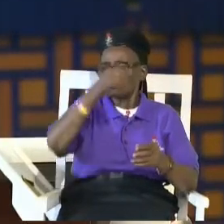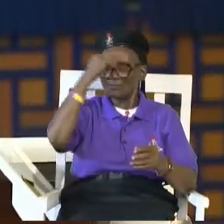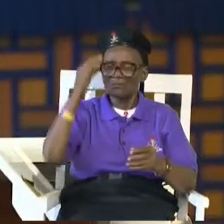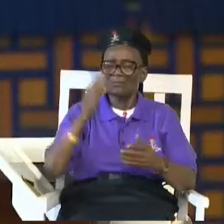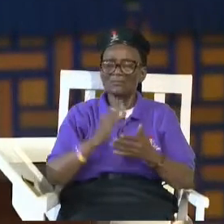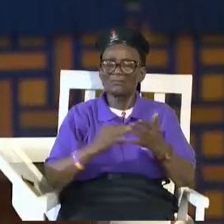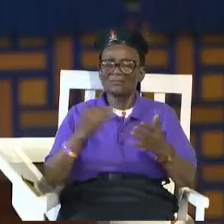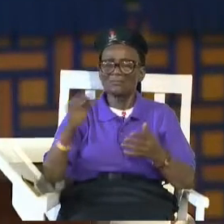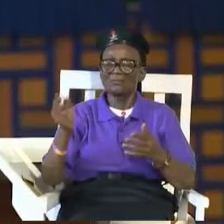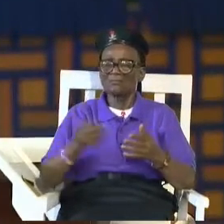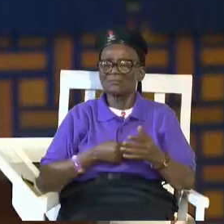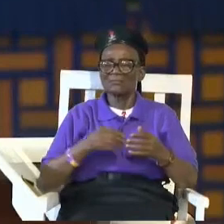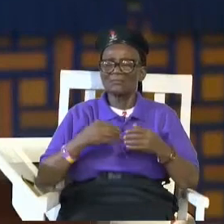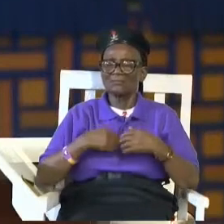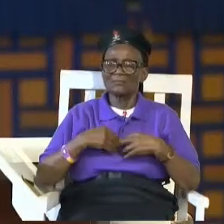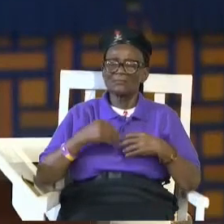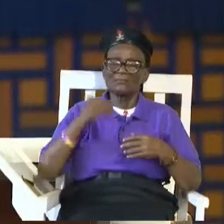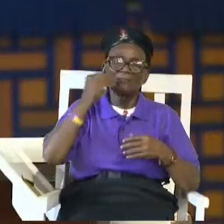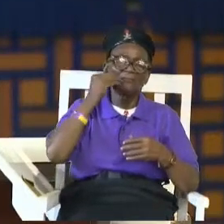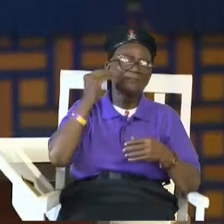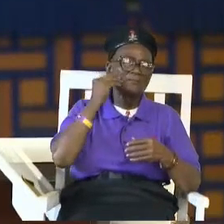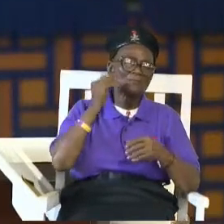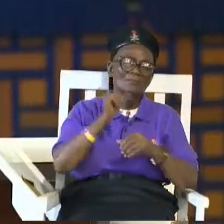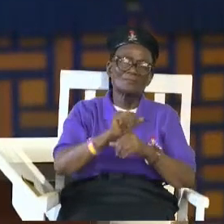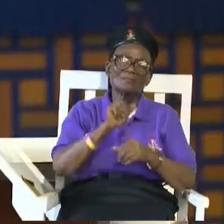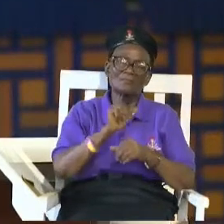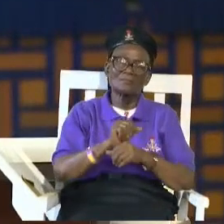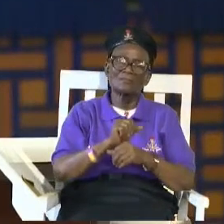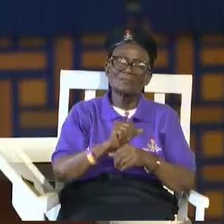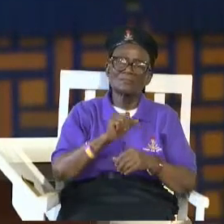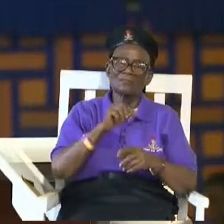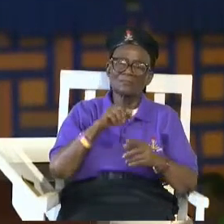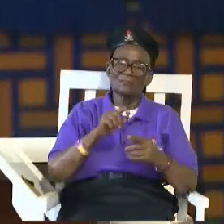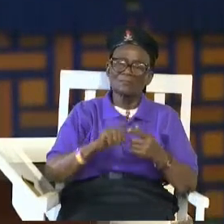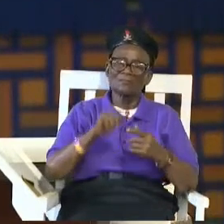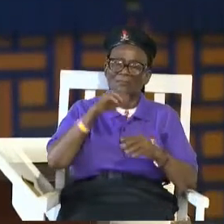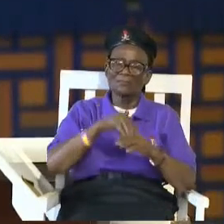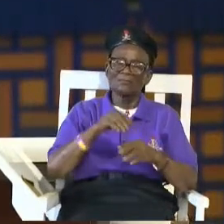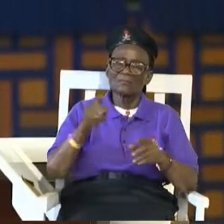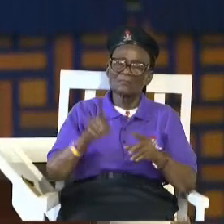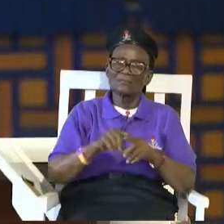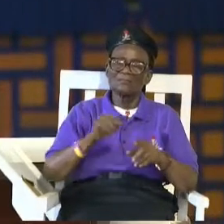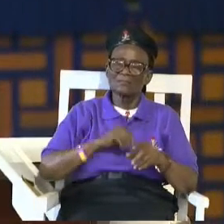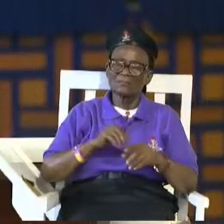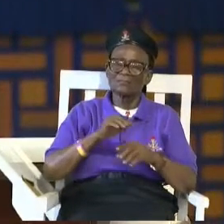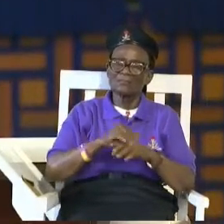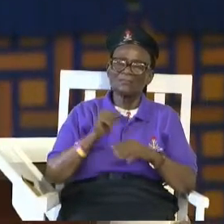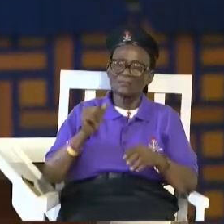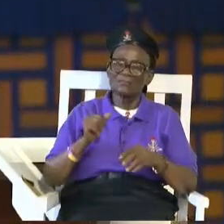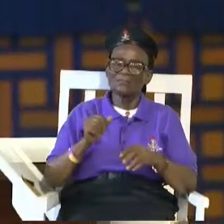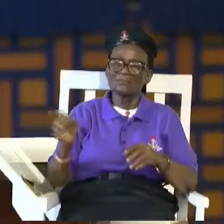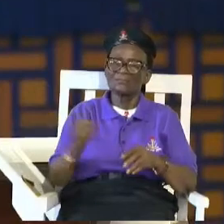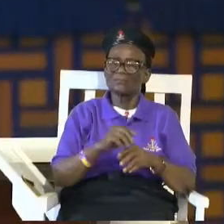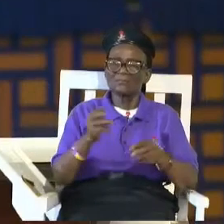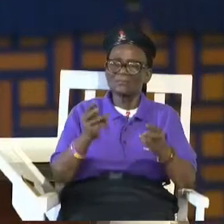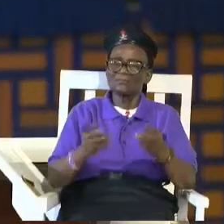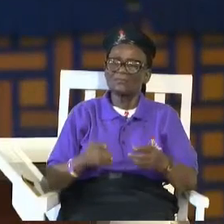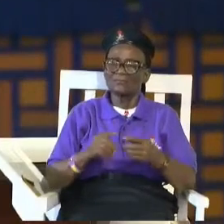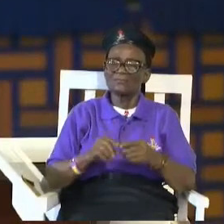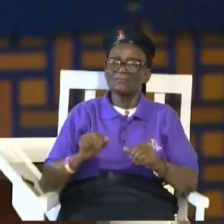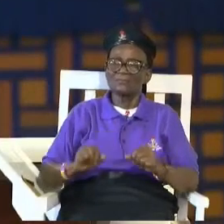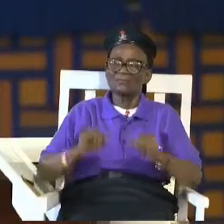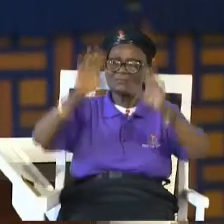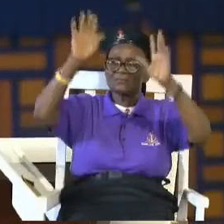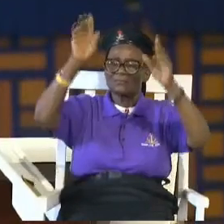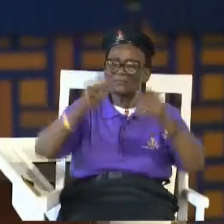assignment with heaven tonight. So I'm calling. If you want to give your life to Jesus, you